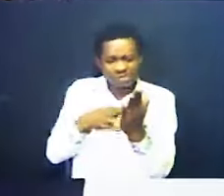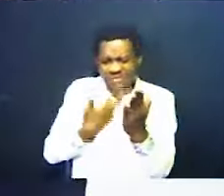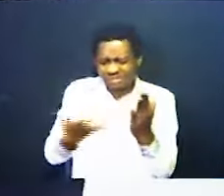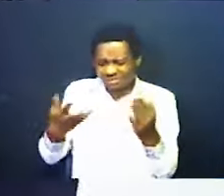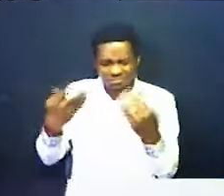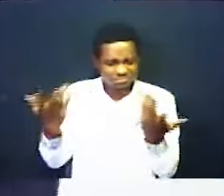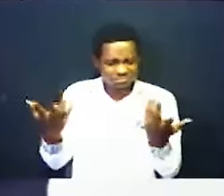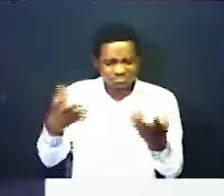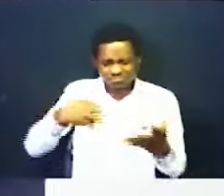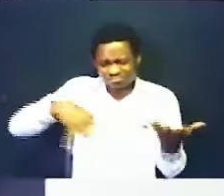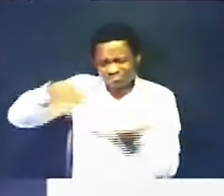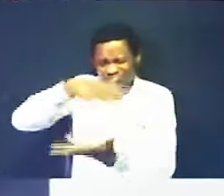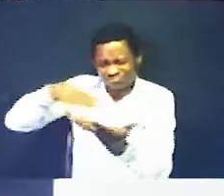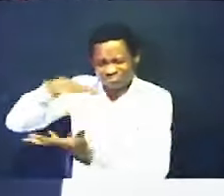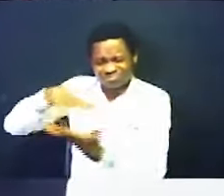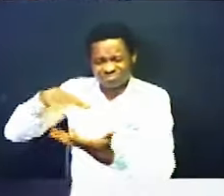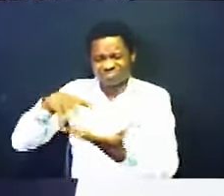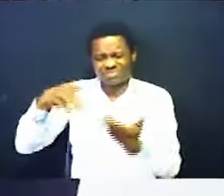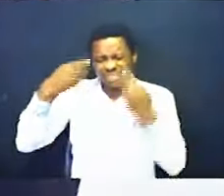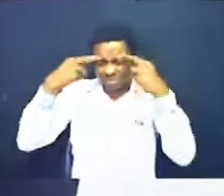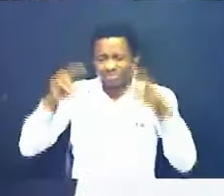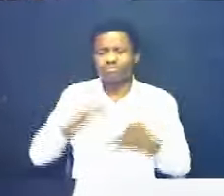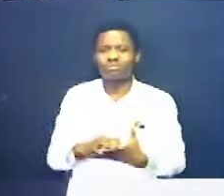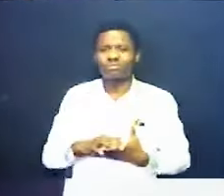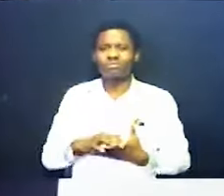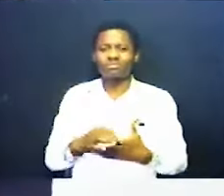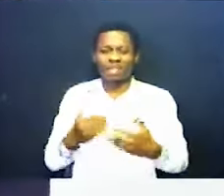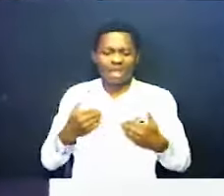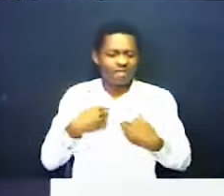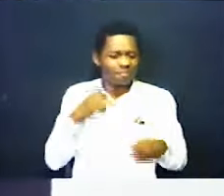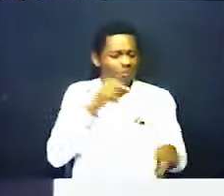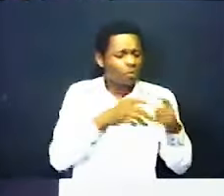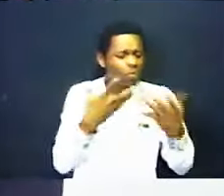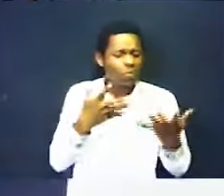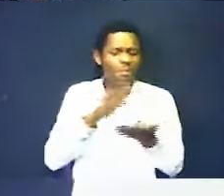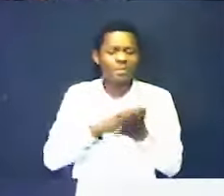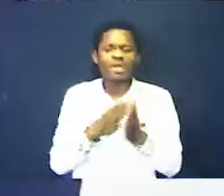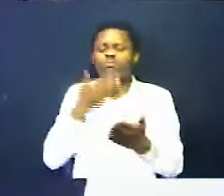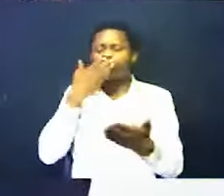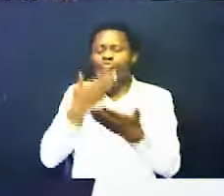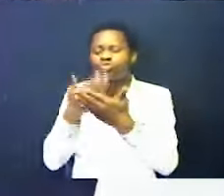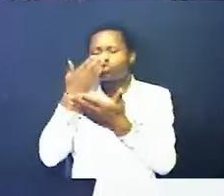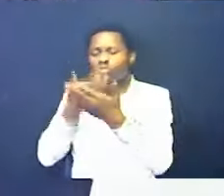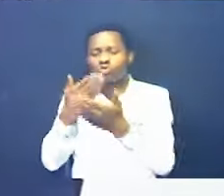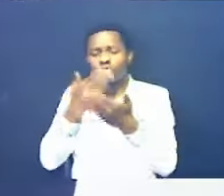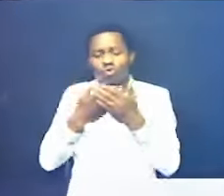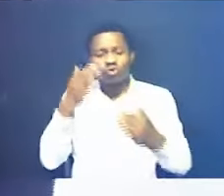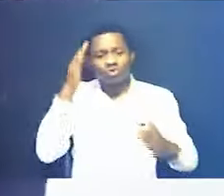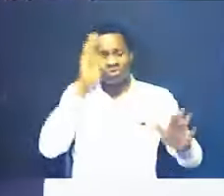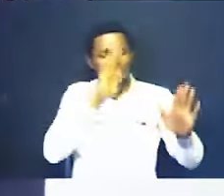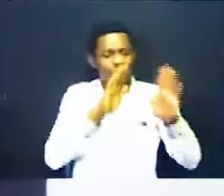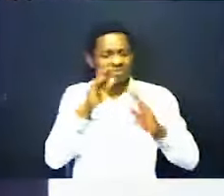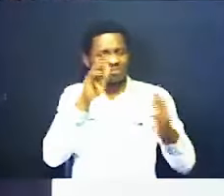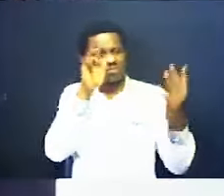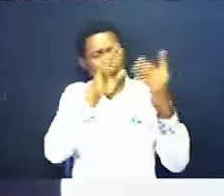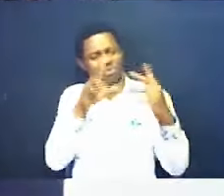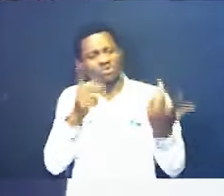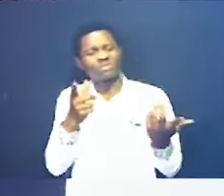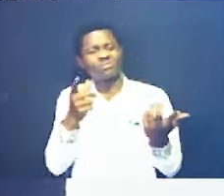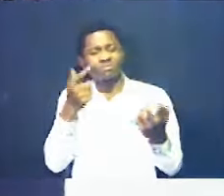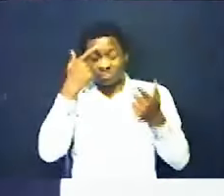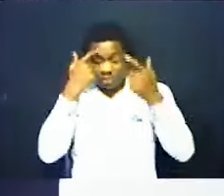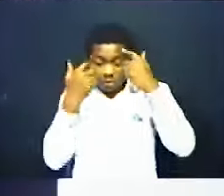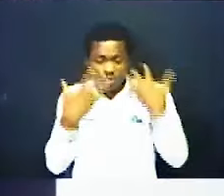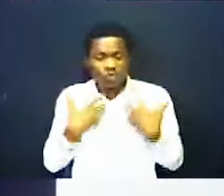There are so many people who want to look good in the eyes of people, and eventually they destroy institutions